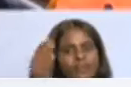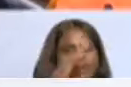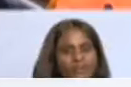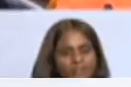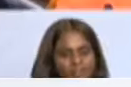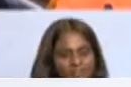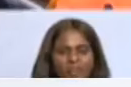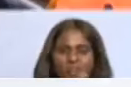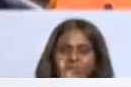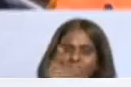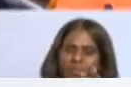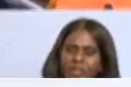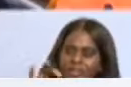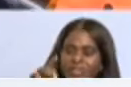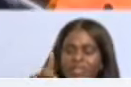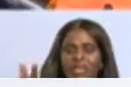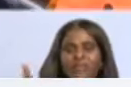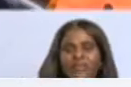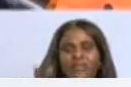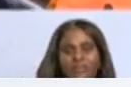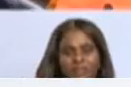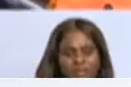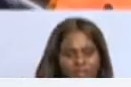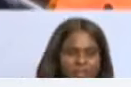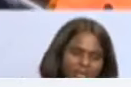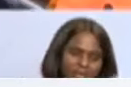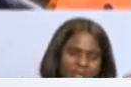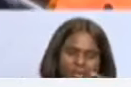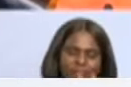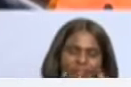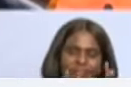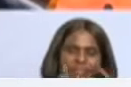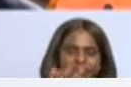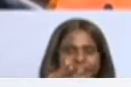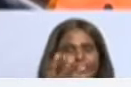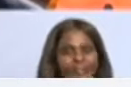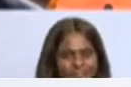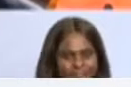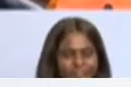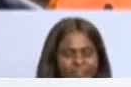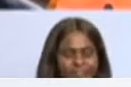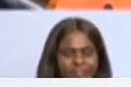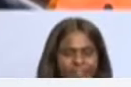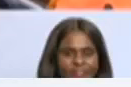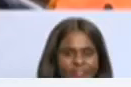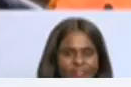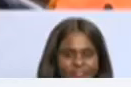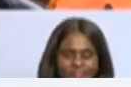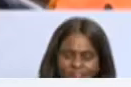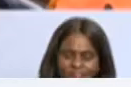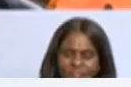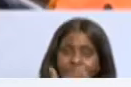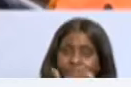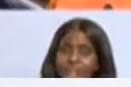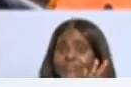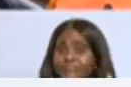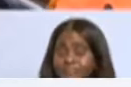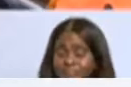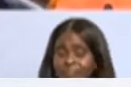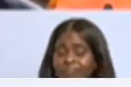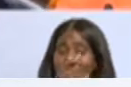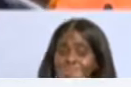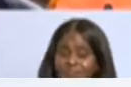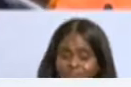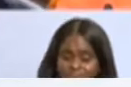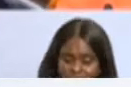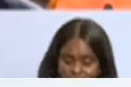the Constituent Development Fund and other forms of financing. It's work in progress. More kids enter